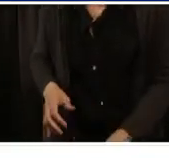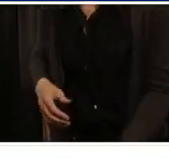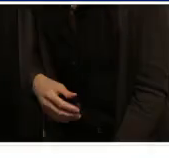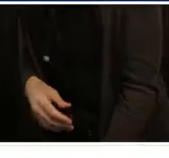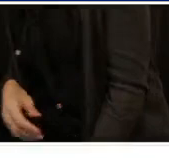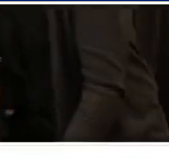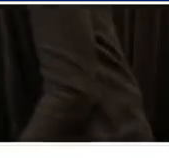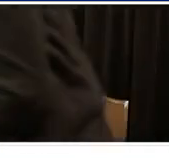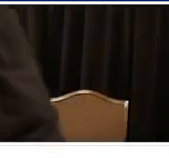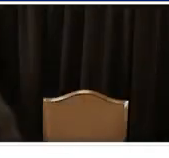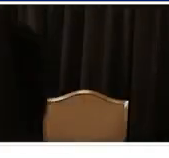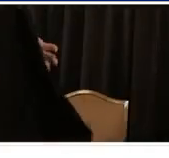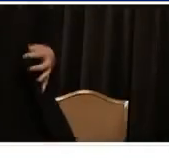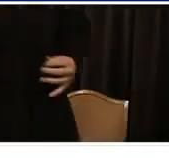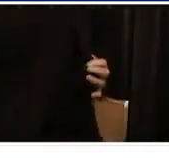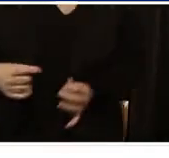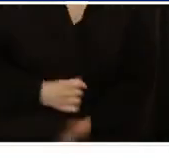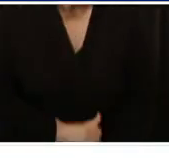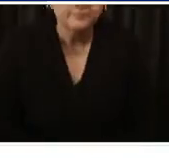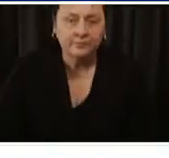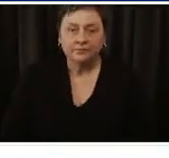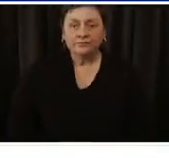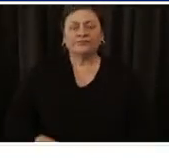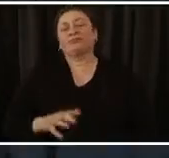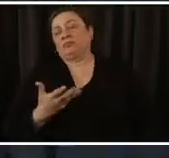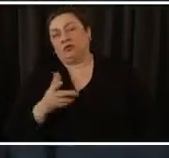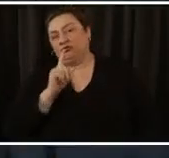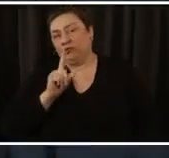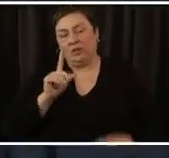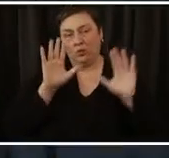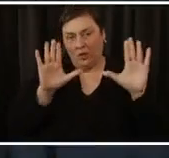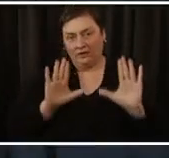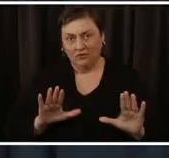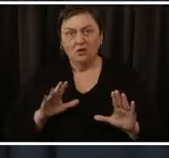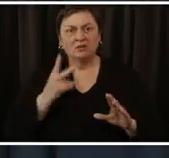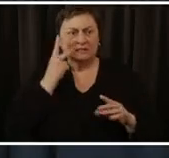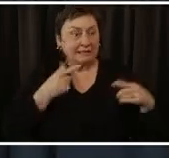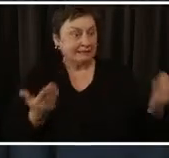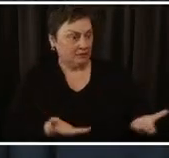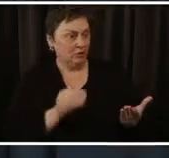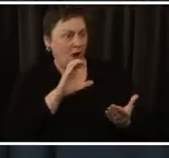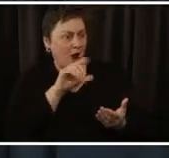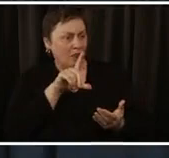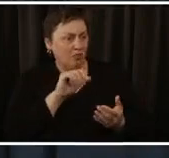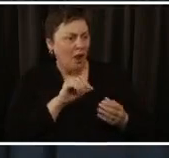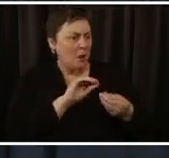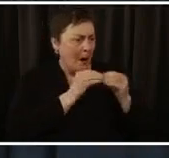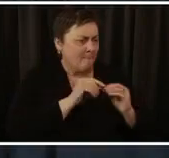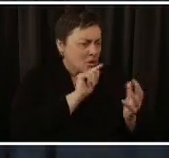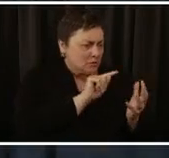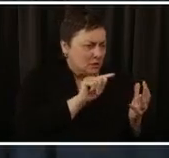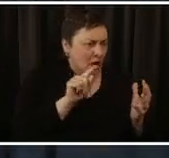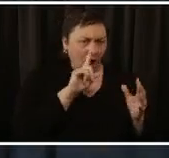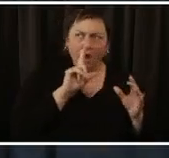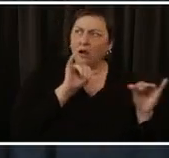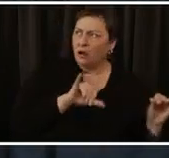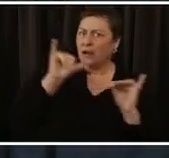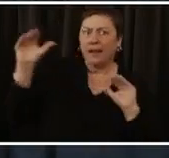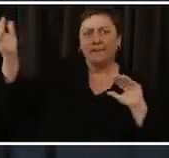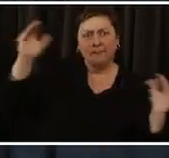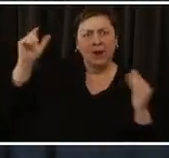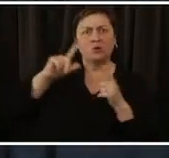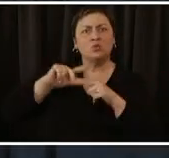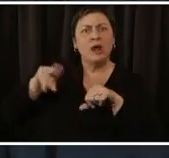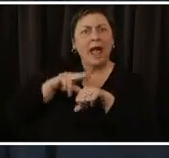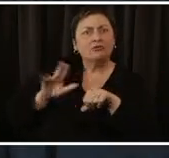It's really wonderful to see that the Colorado data is really syncing up with a lot of the national and international data. It's no surprise, but it's really great to see that